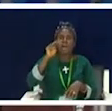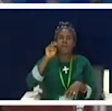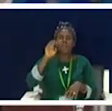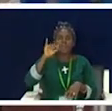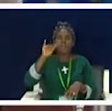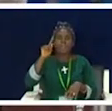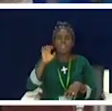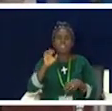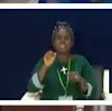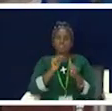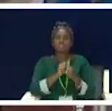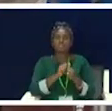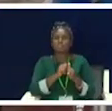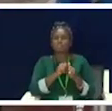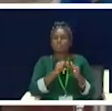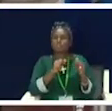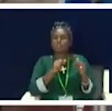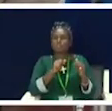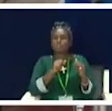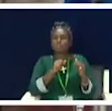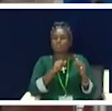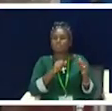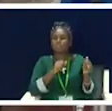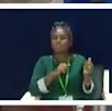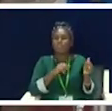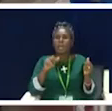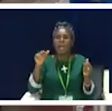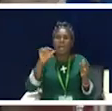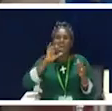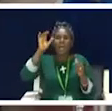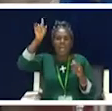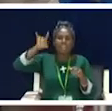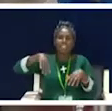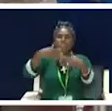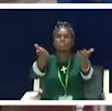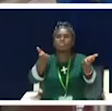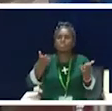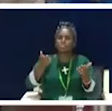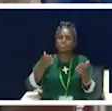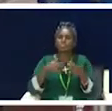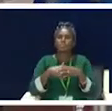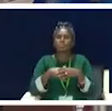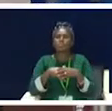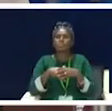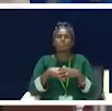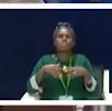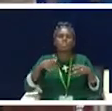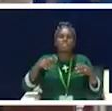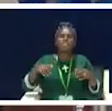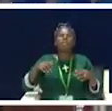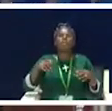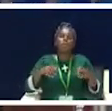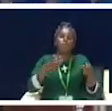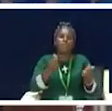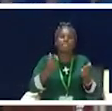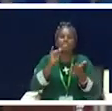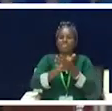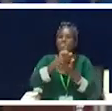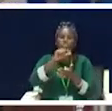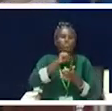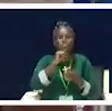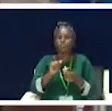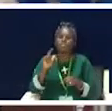sword, not with your bow. I have given you a land for which you did not labor, not with your